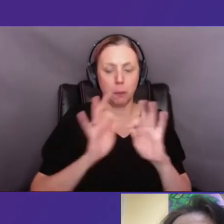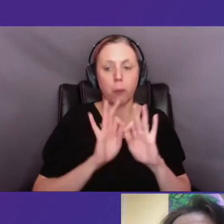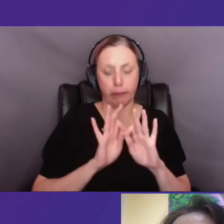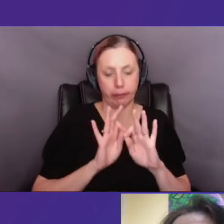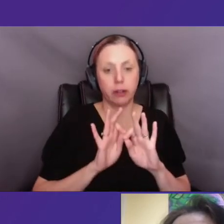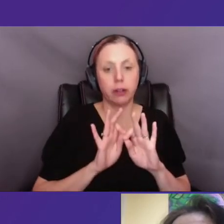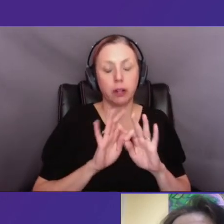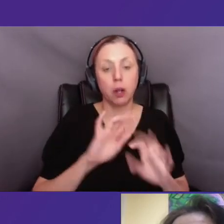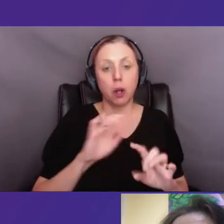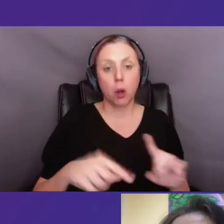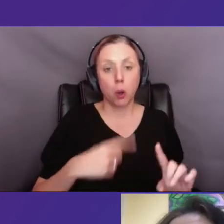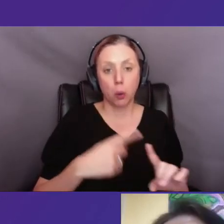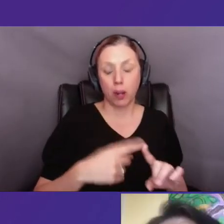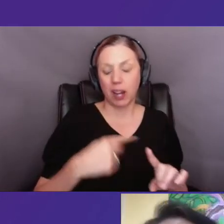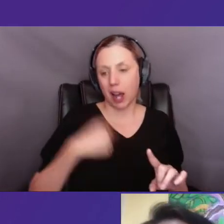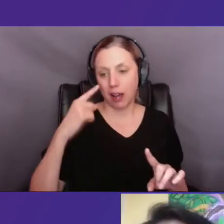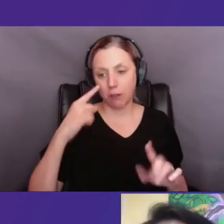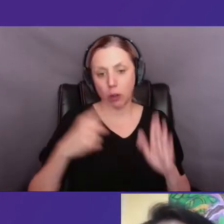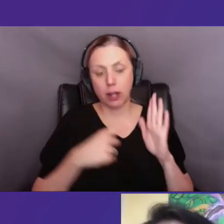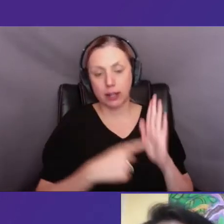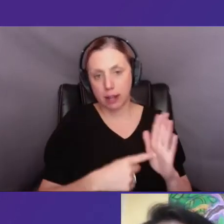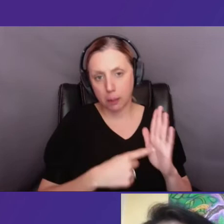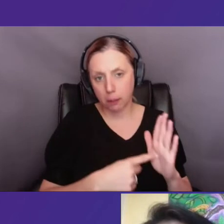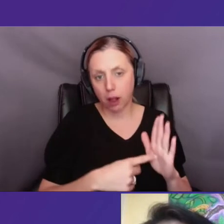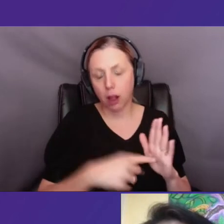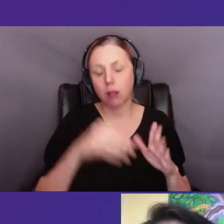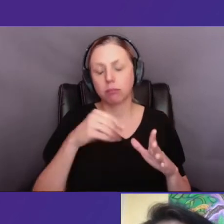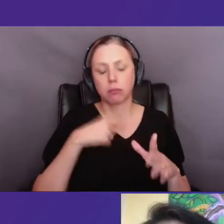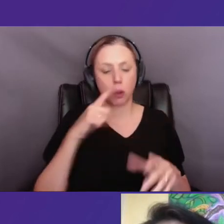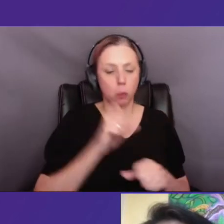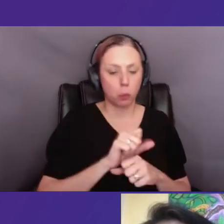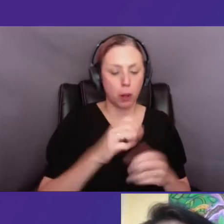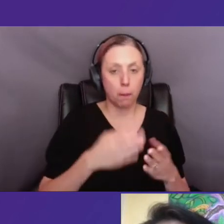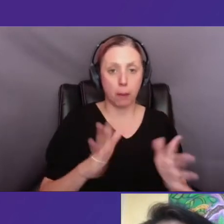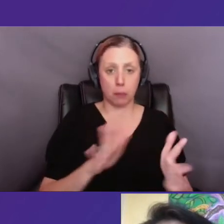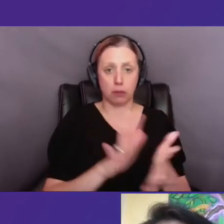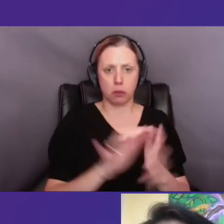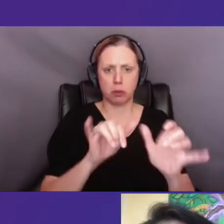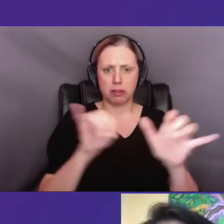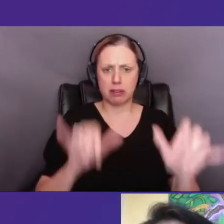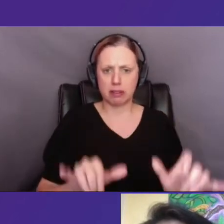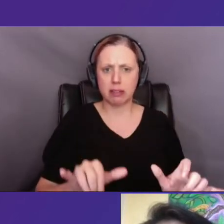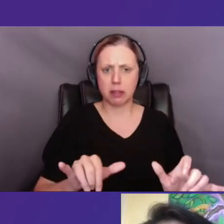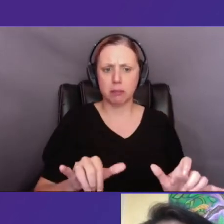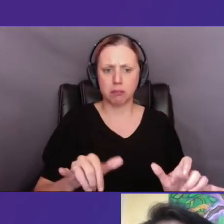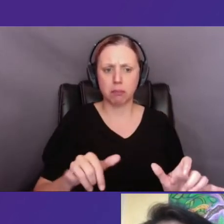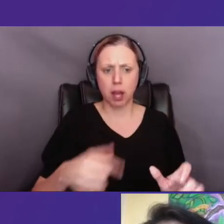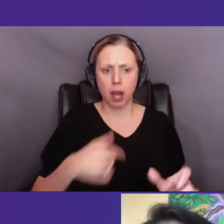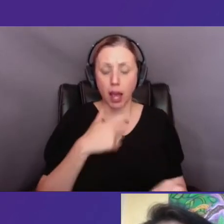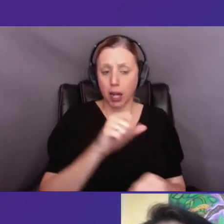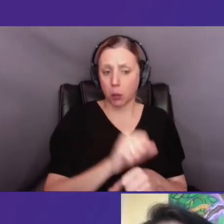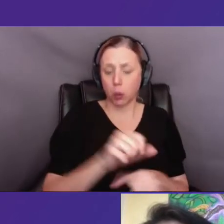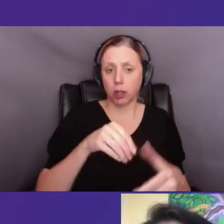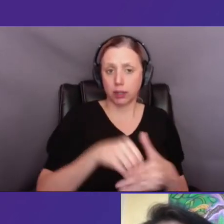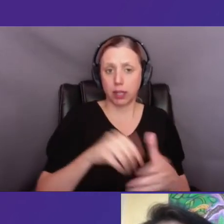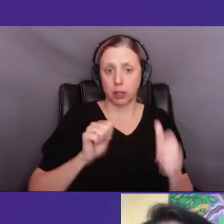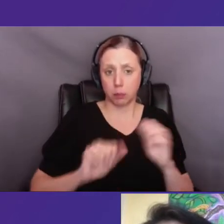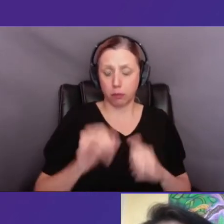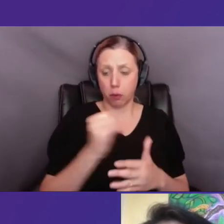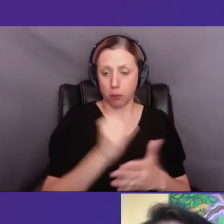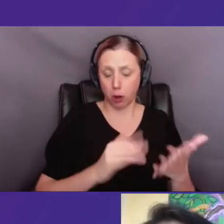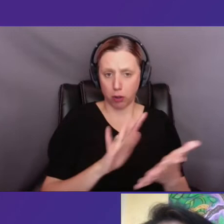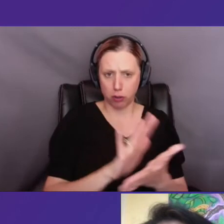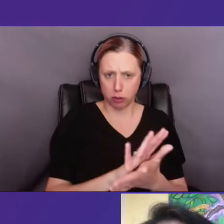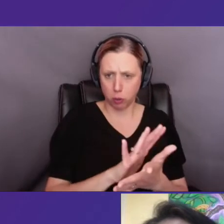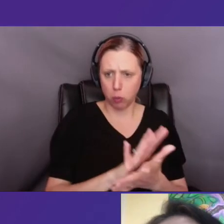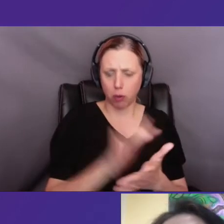I was, for example, in the public school system, and I didn't work in a performing arts school for the most